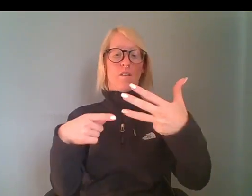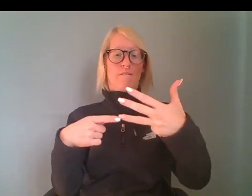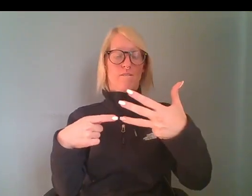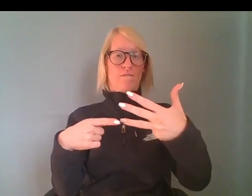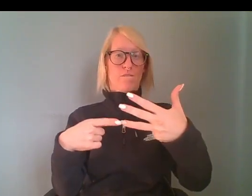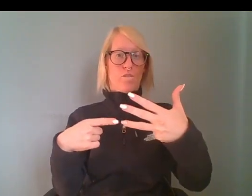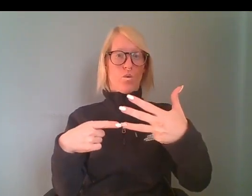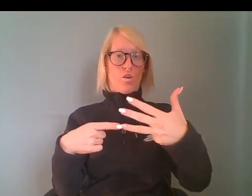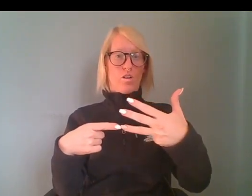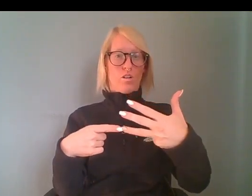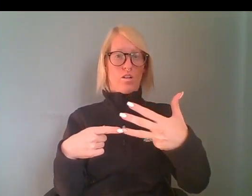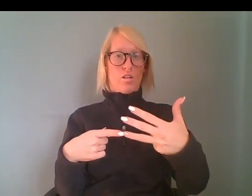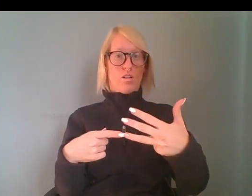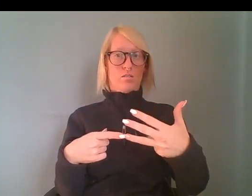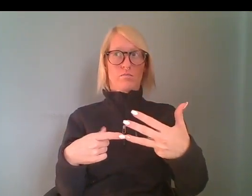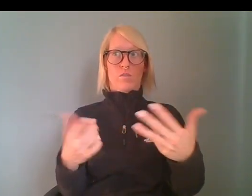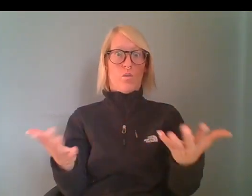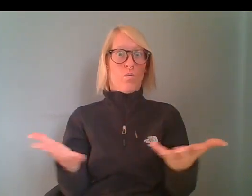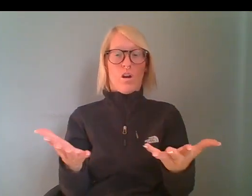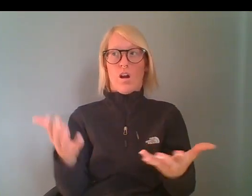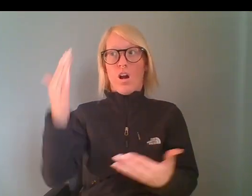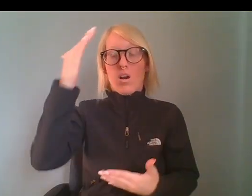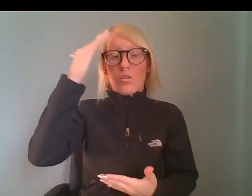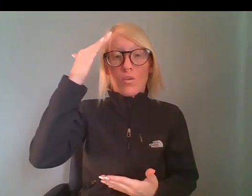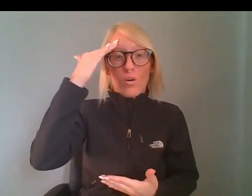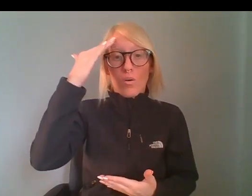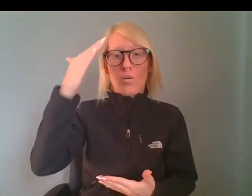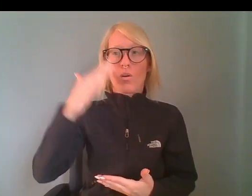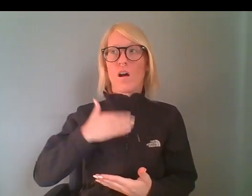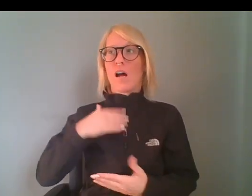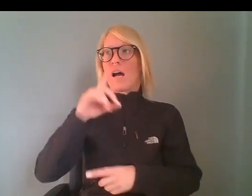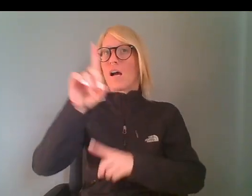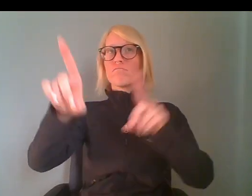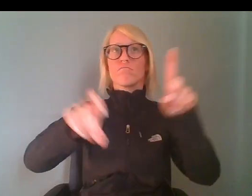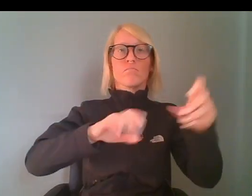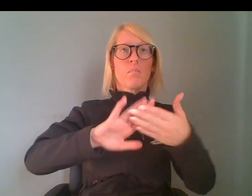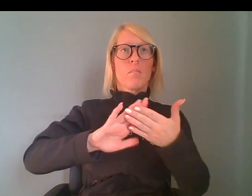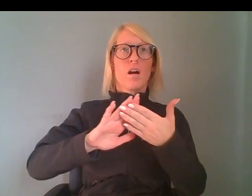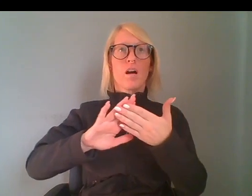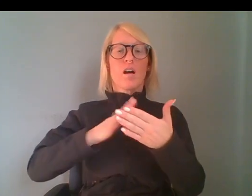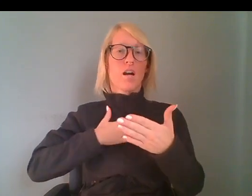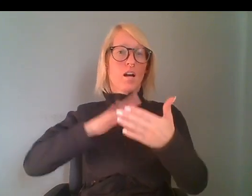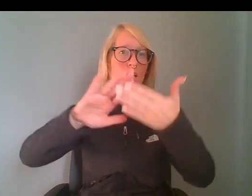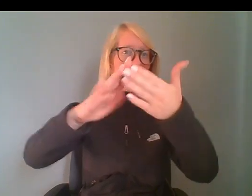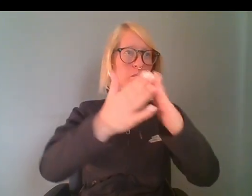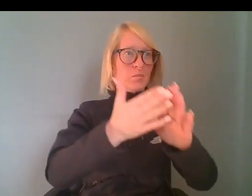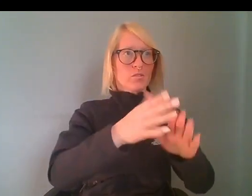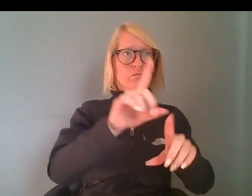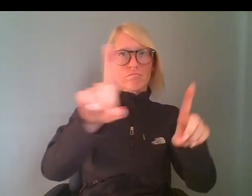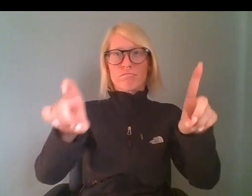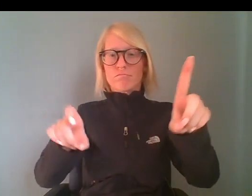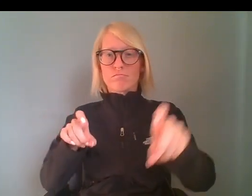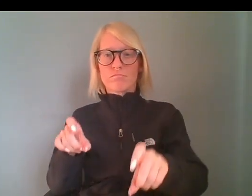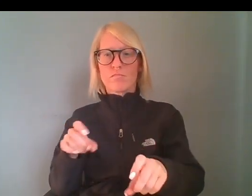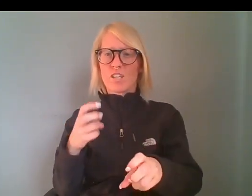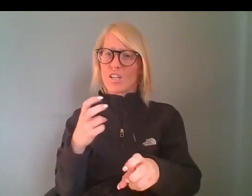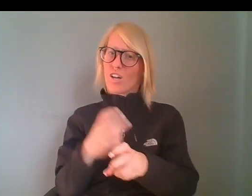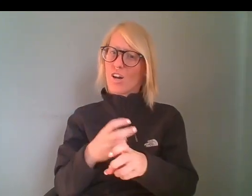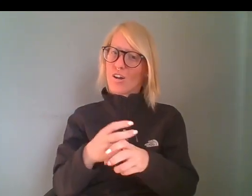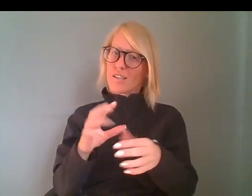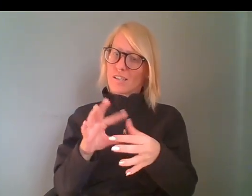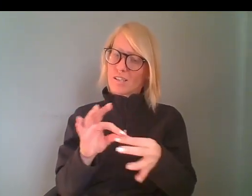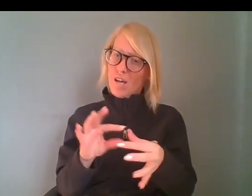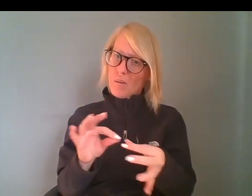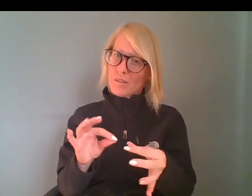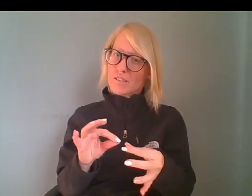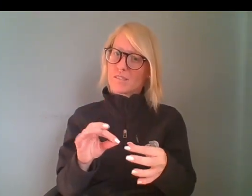And then finally, what do I want to know that I can ask my community? It can be a little hard to get comments on your blog, but it's just, you can still